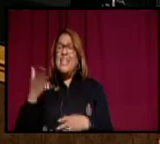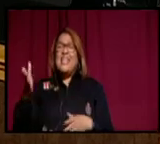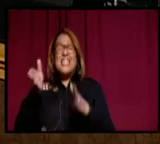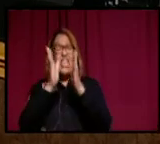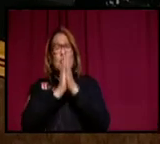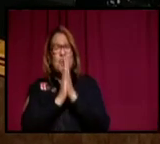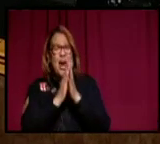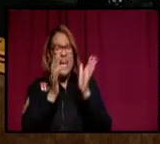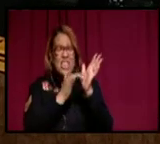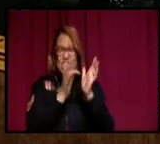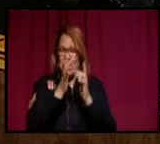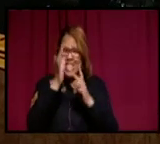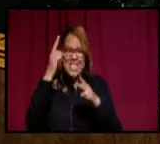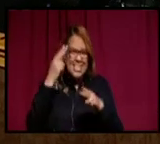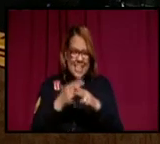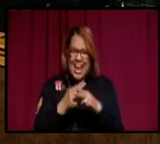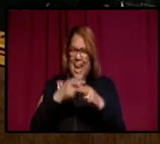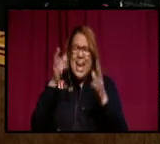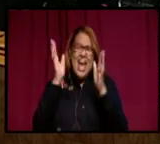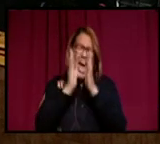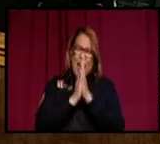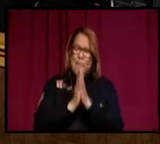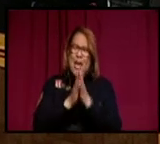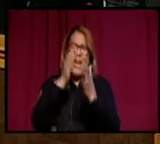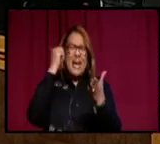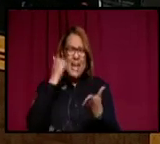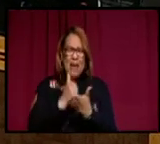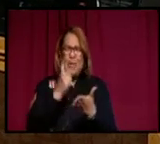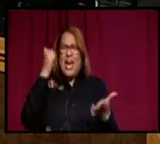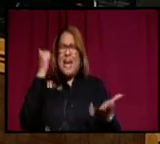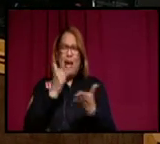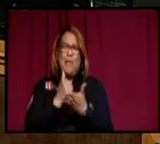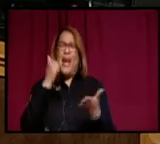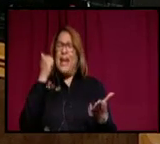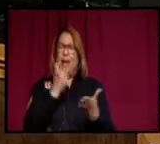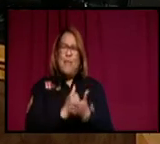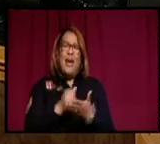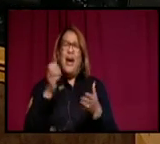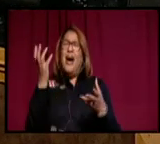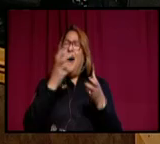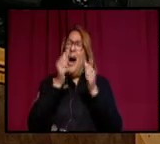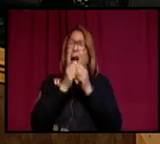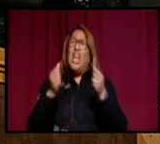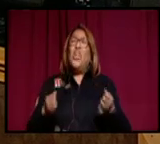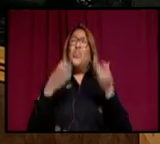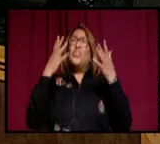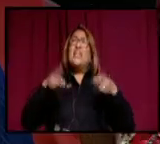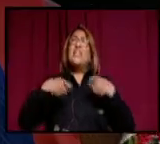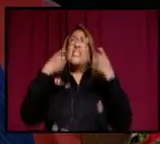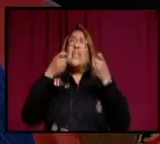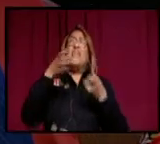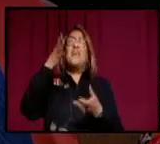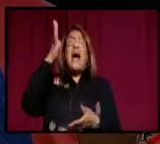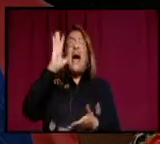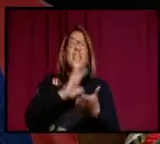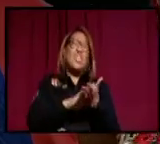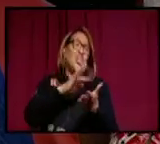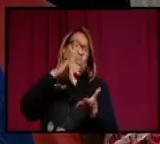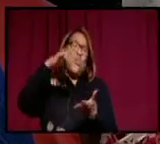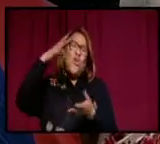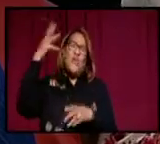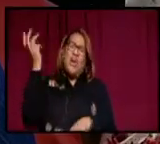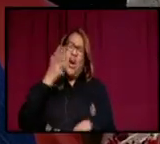pray in Jesus' name. Hallelujah. Amen and amen. Hallelujah. Let's give God a glory, Ray Sister.